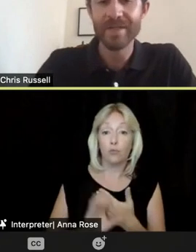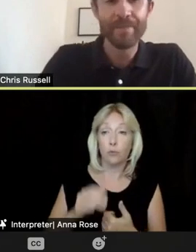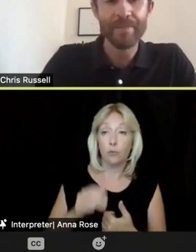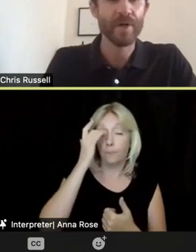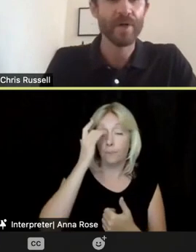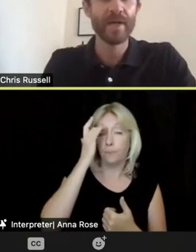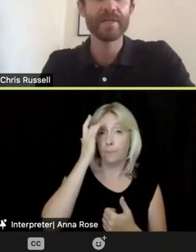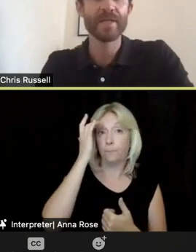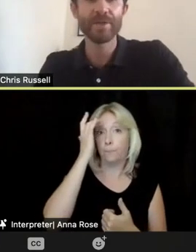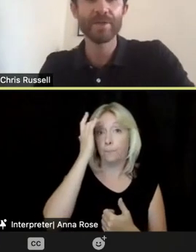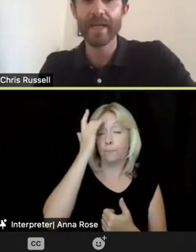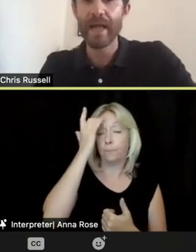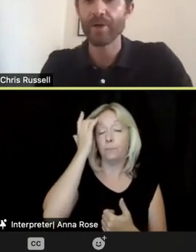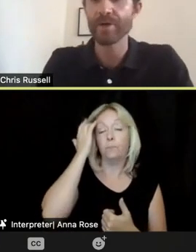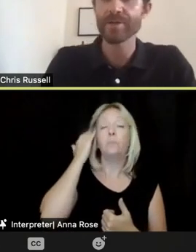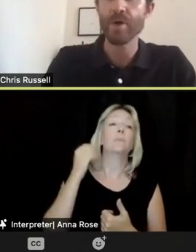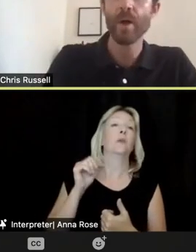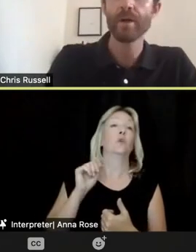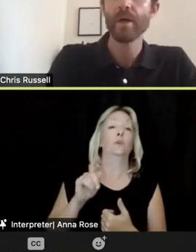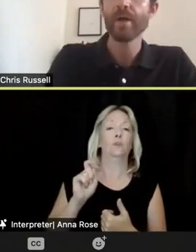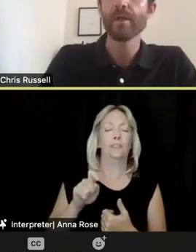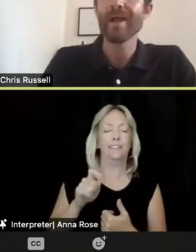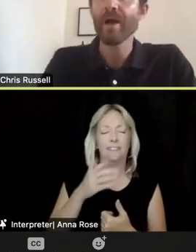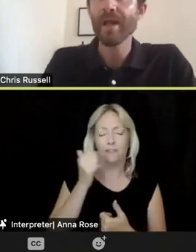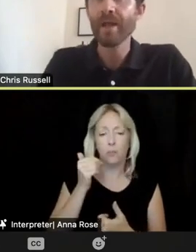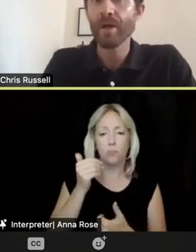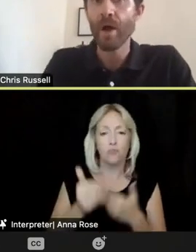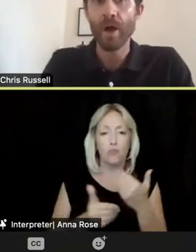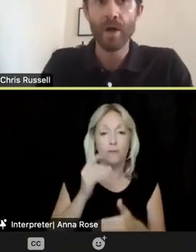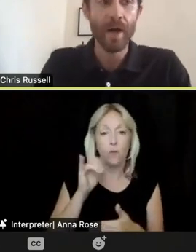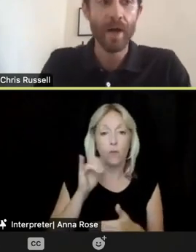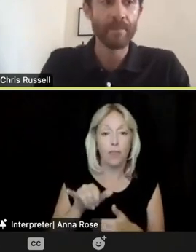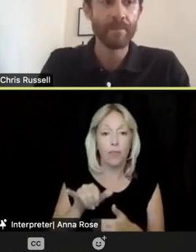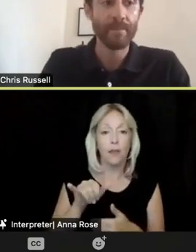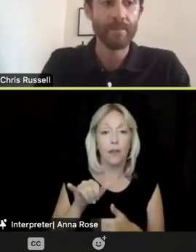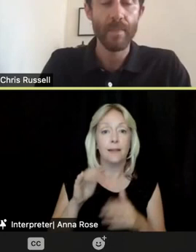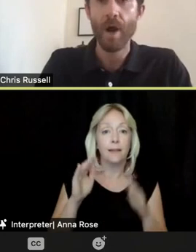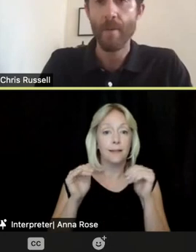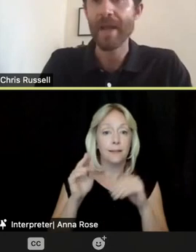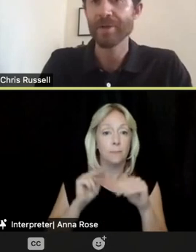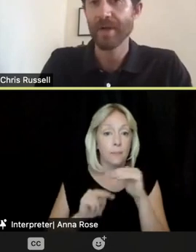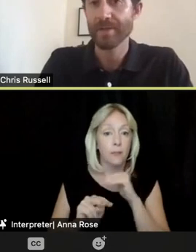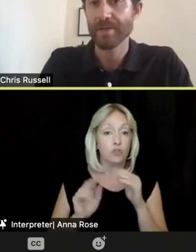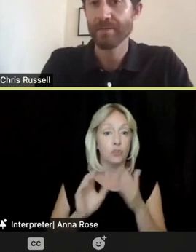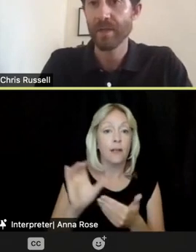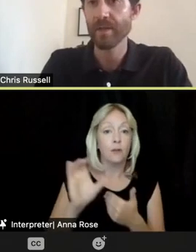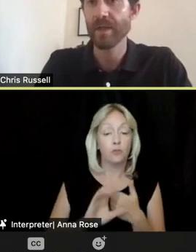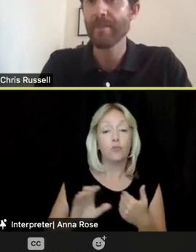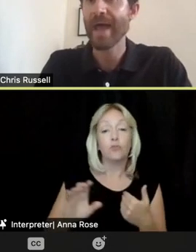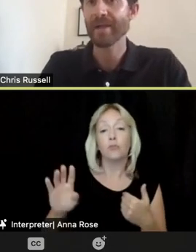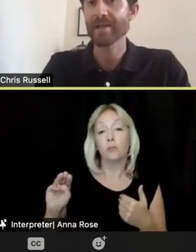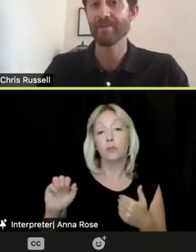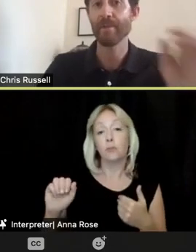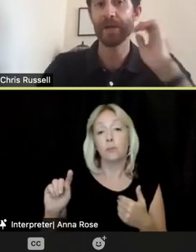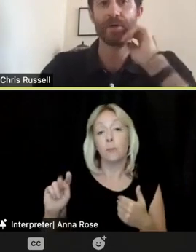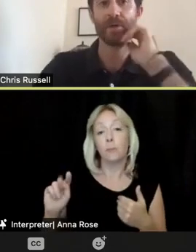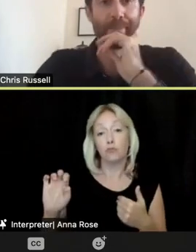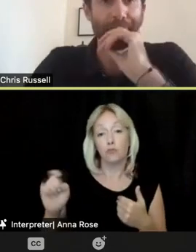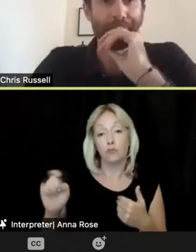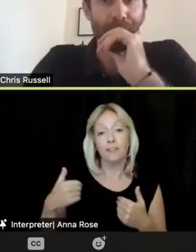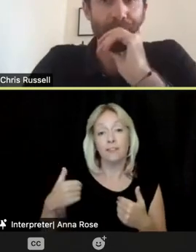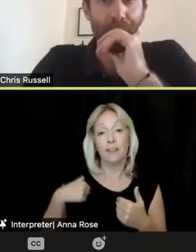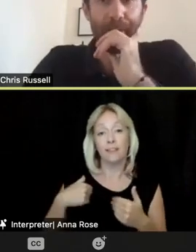what, steps for an anticipation calendar and so on, they're in our matrix, in the appendix of